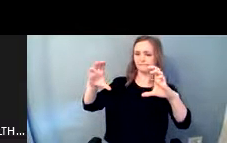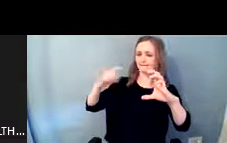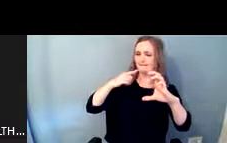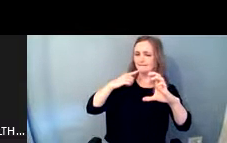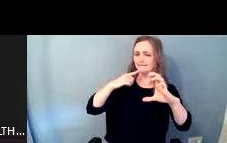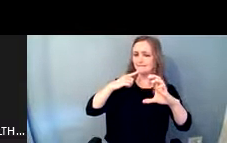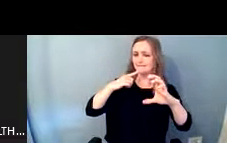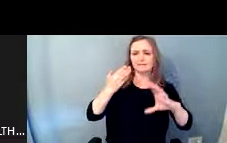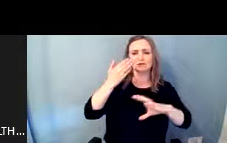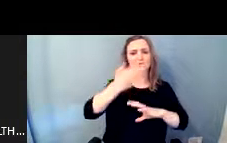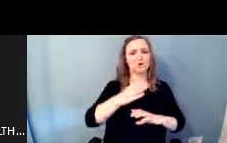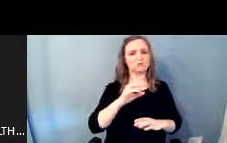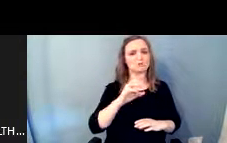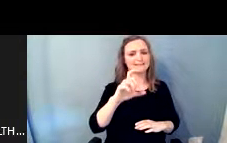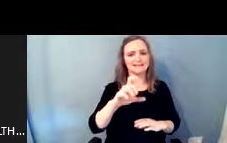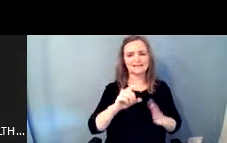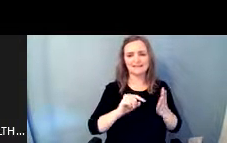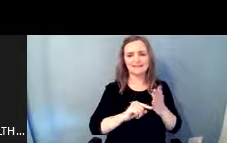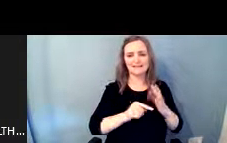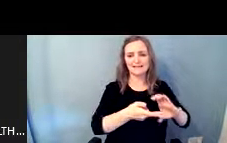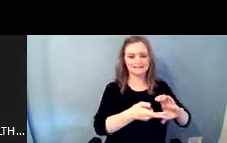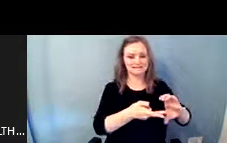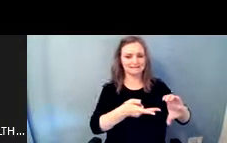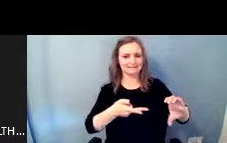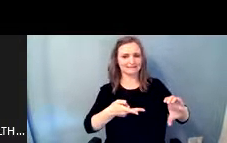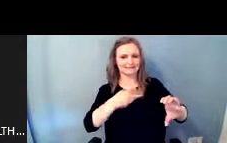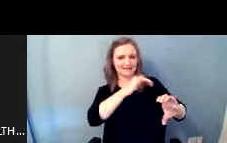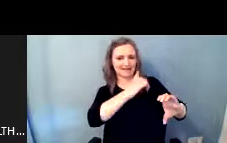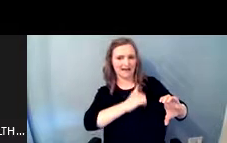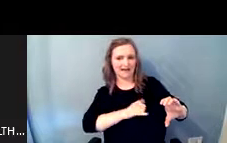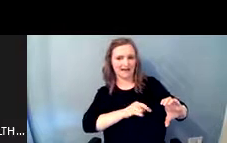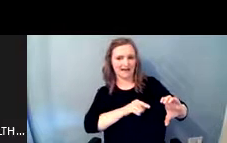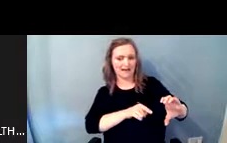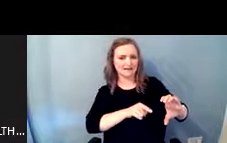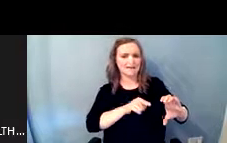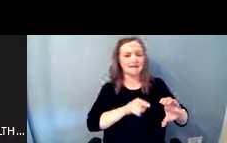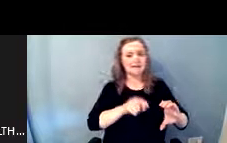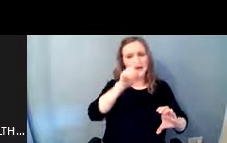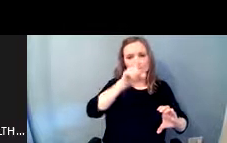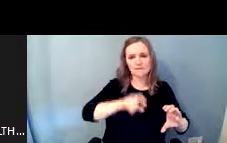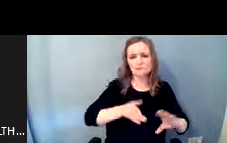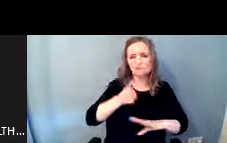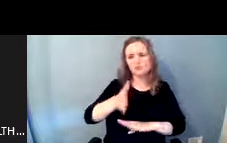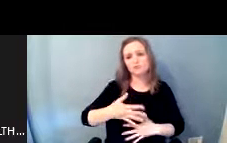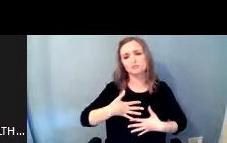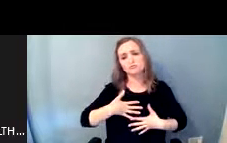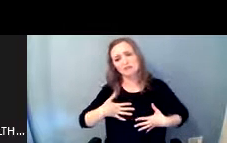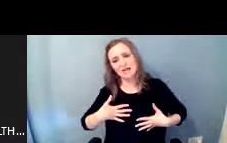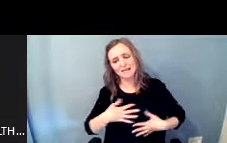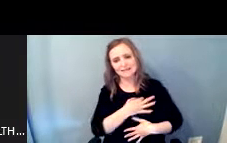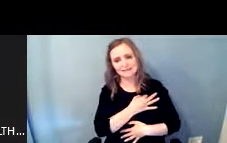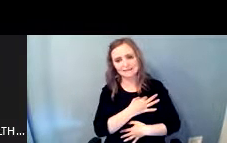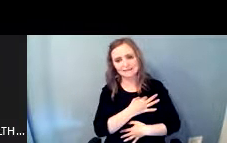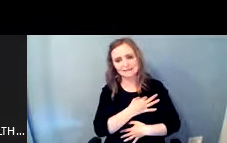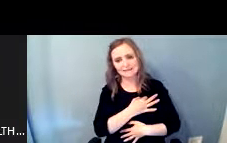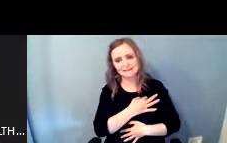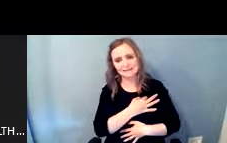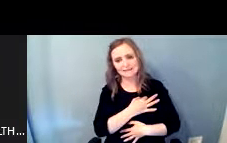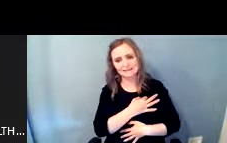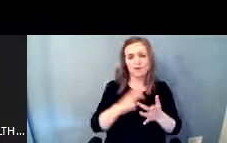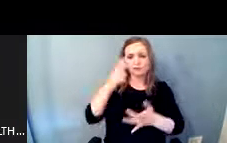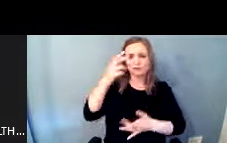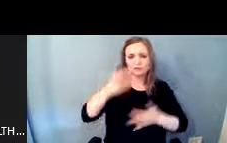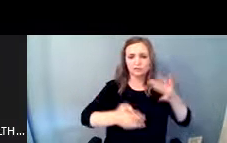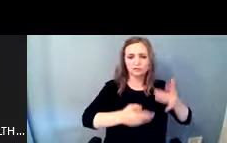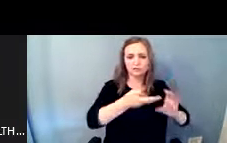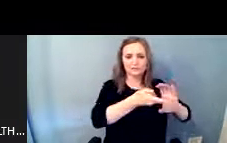scan. So these were all introducing delays. The patient may be seen in a chest clinic appointment without the result of their